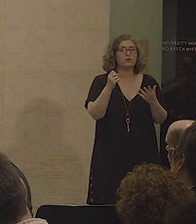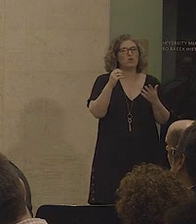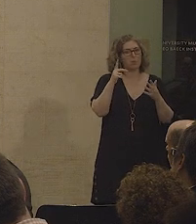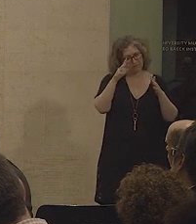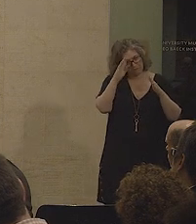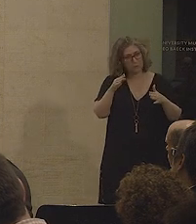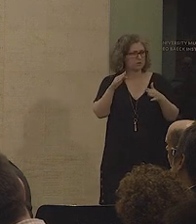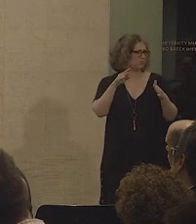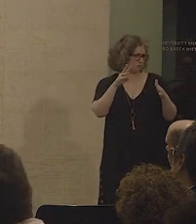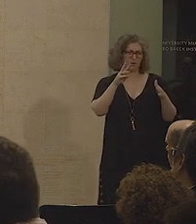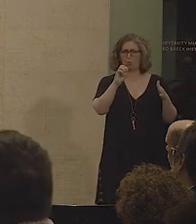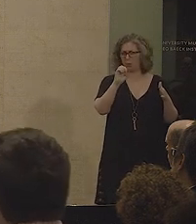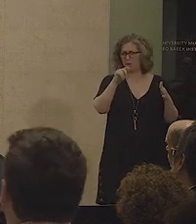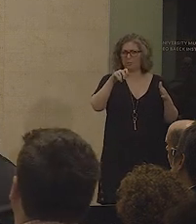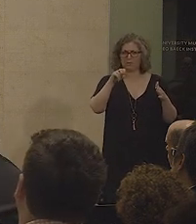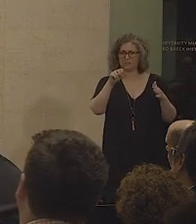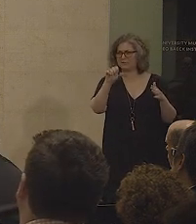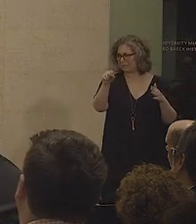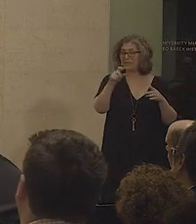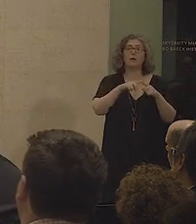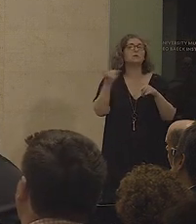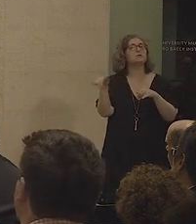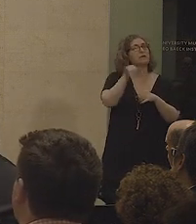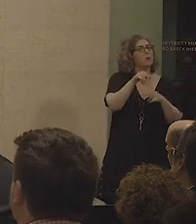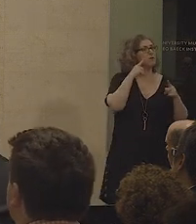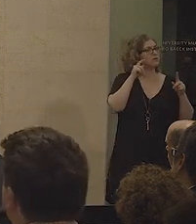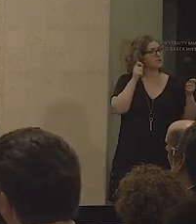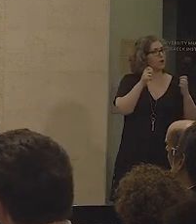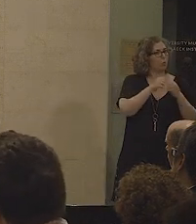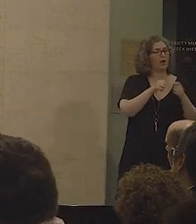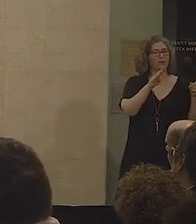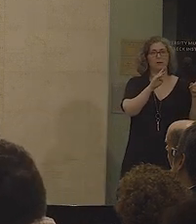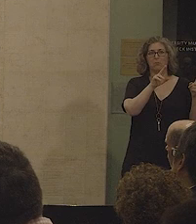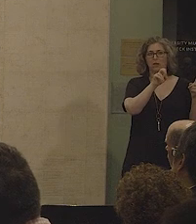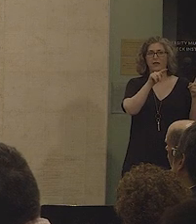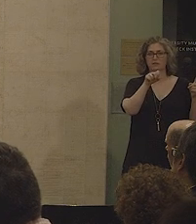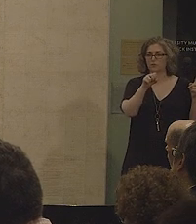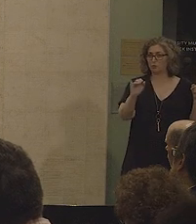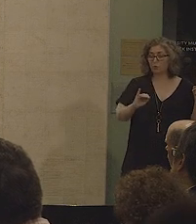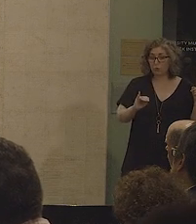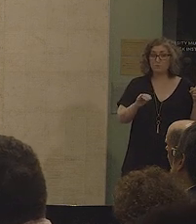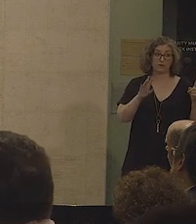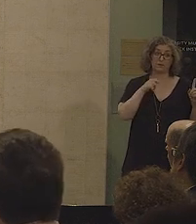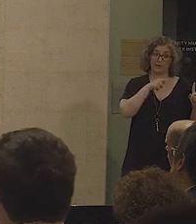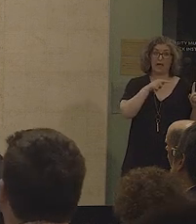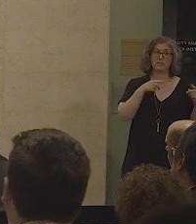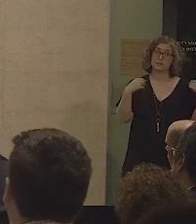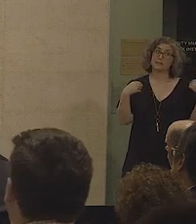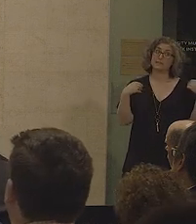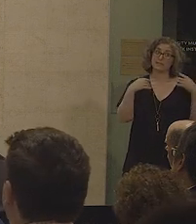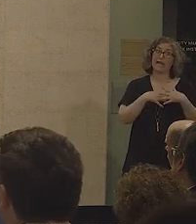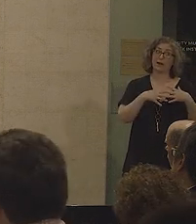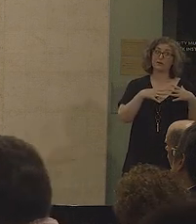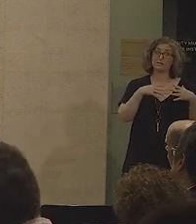with the weapon side, but we have to also deal with the ammunition side. And trust me, that does scare the daylights